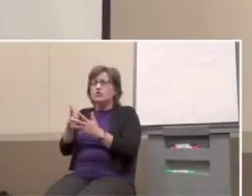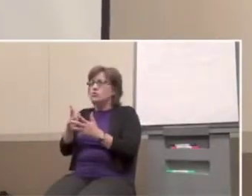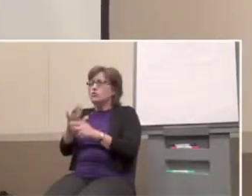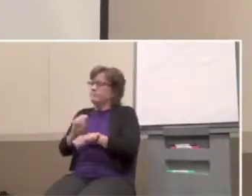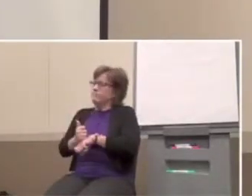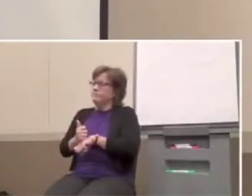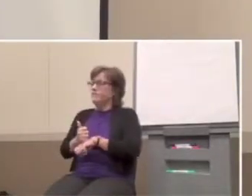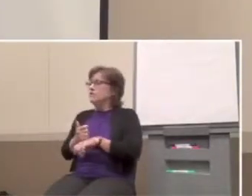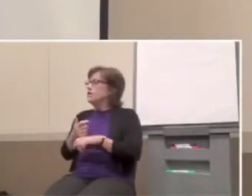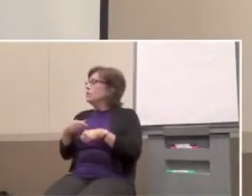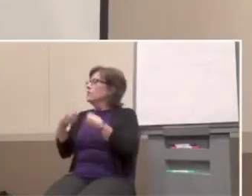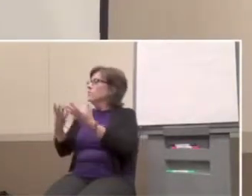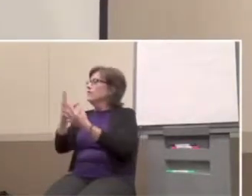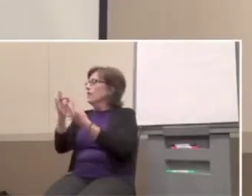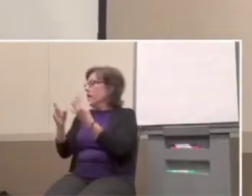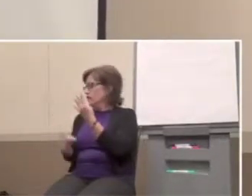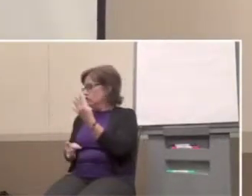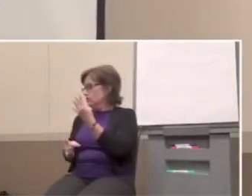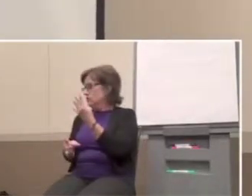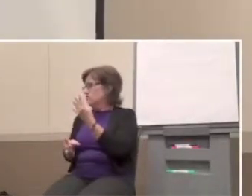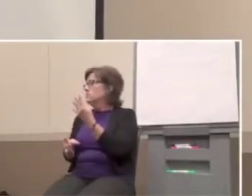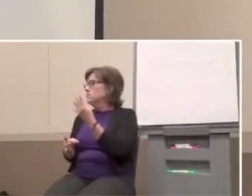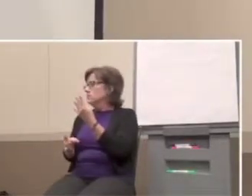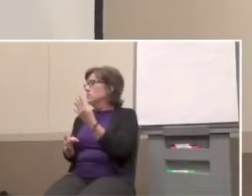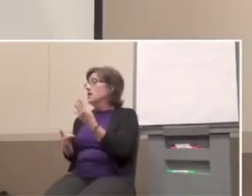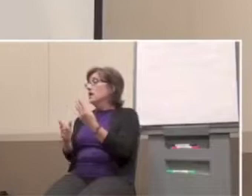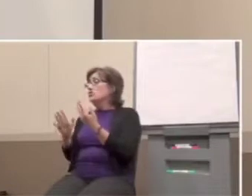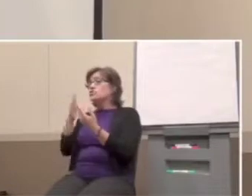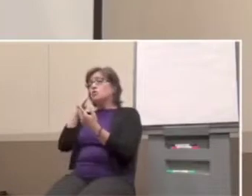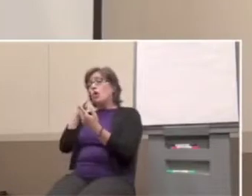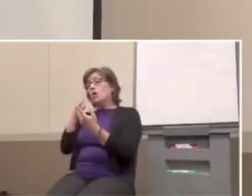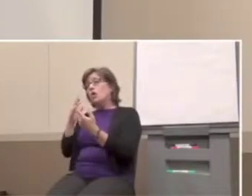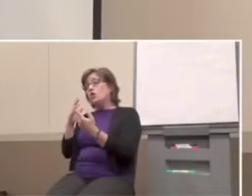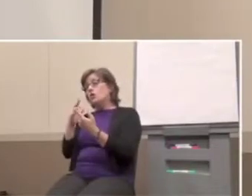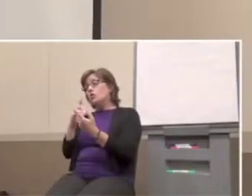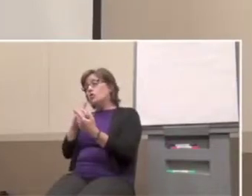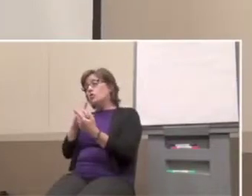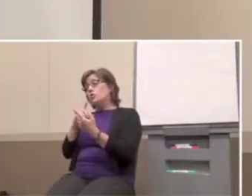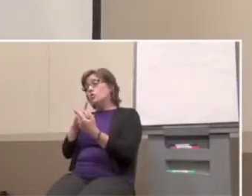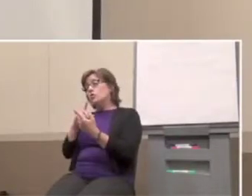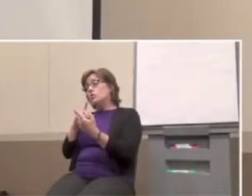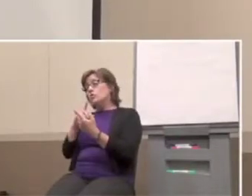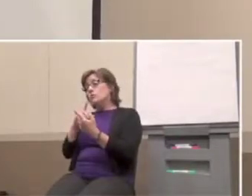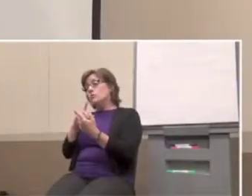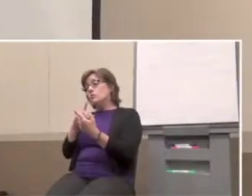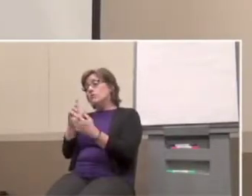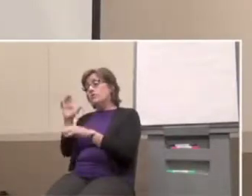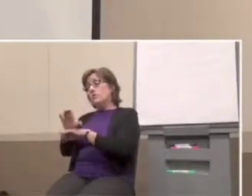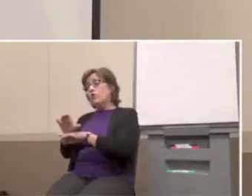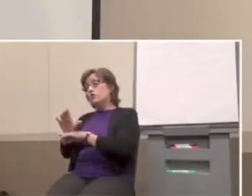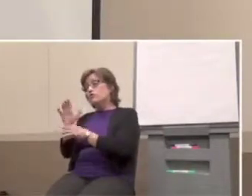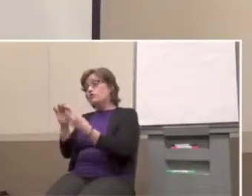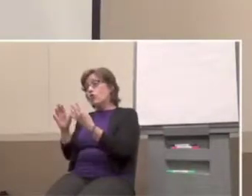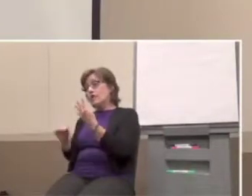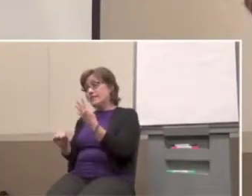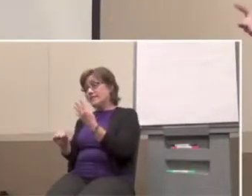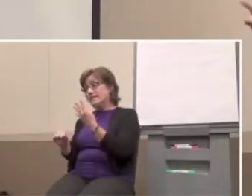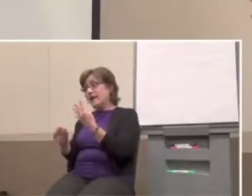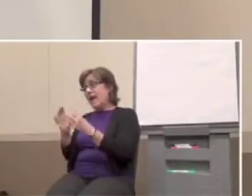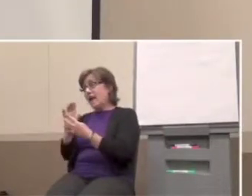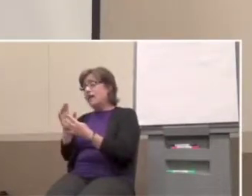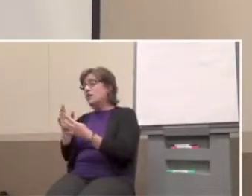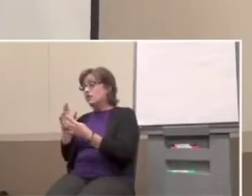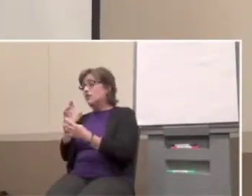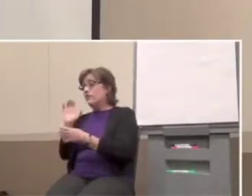you do forced choice options, you give, as you know, you give the person that you're giving the forced choice options, you can either do this or do